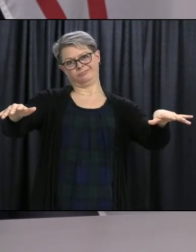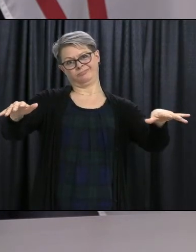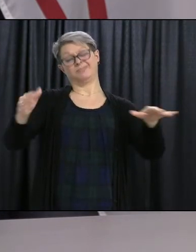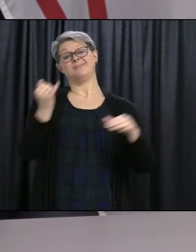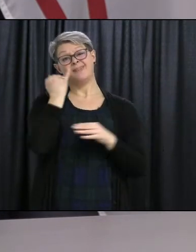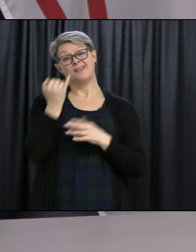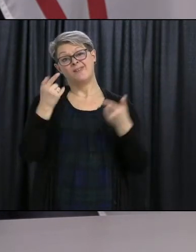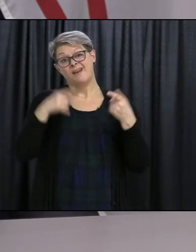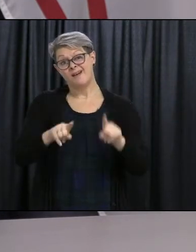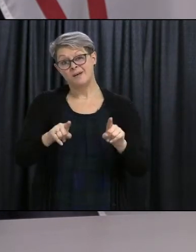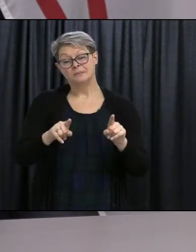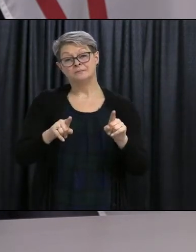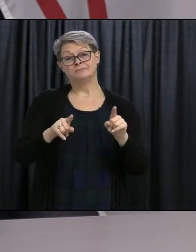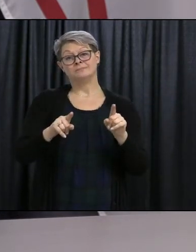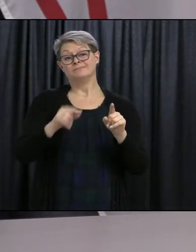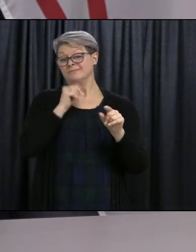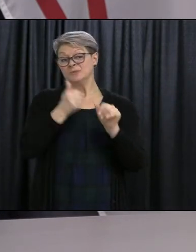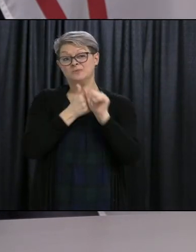don't really